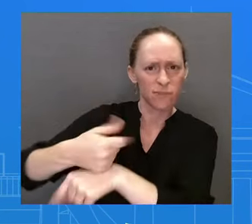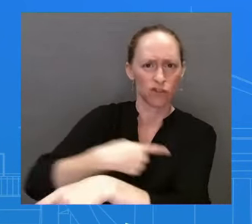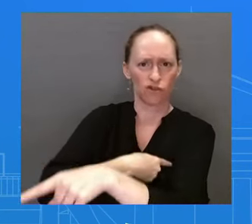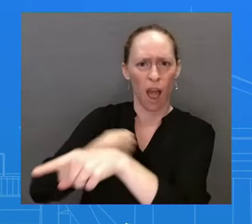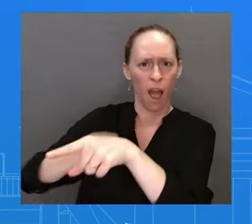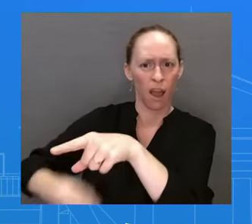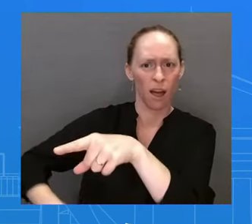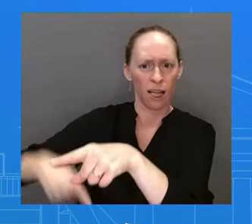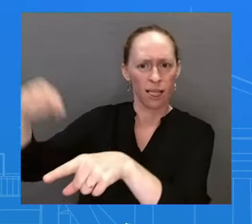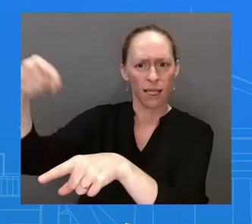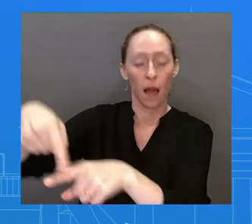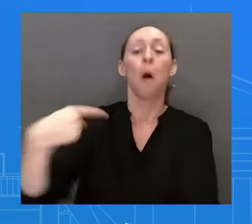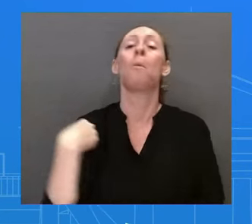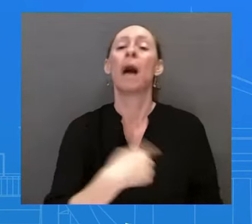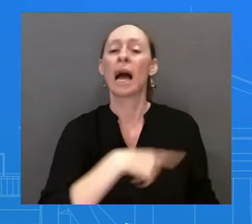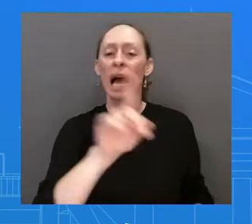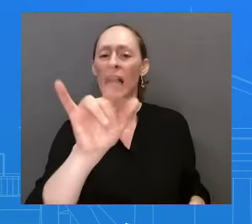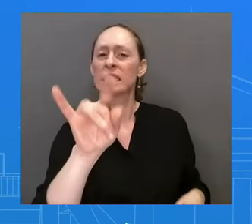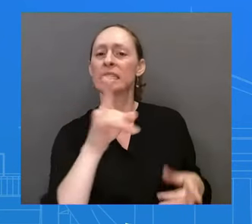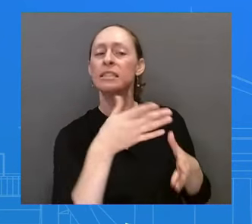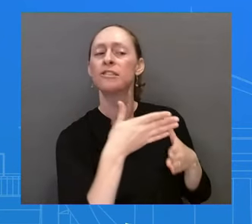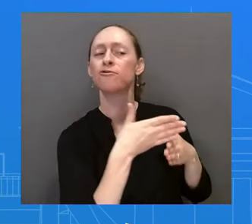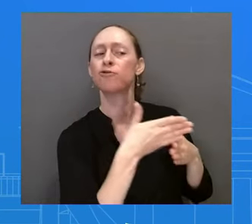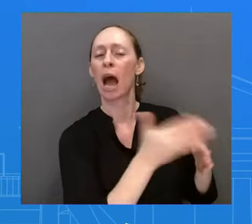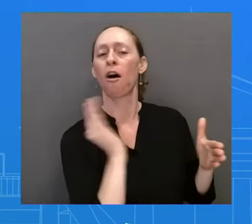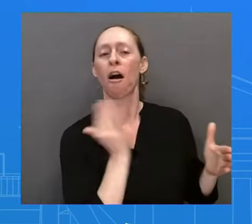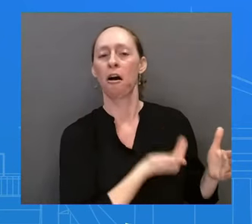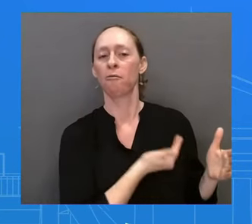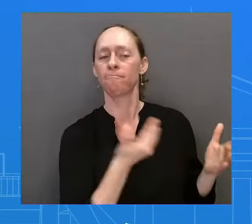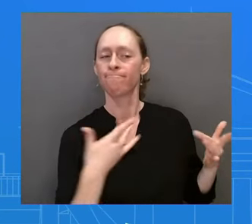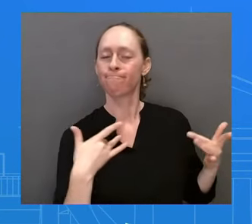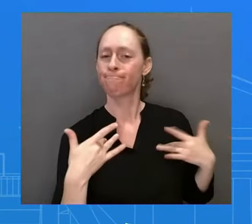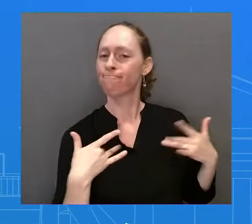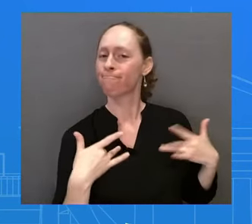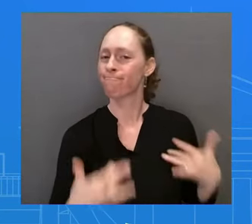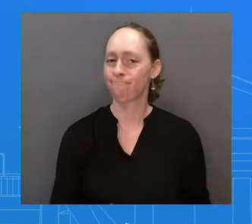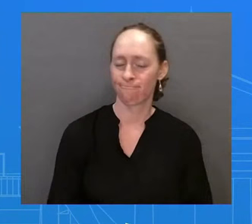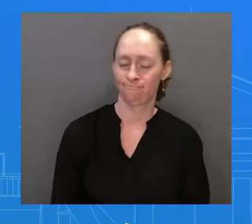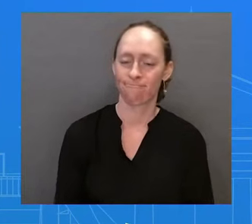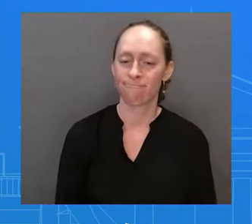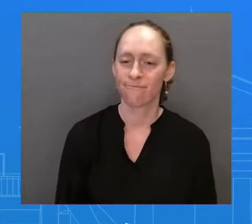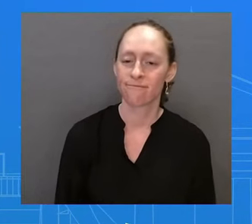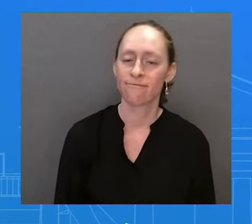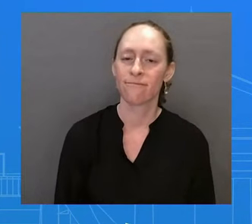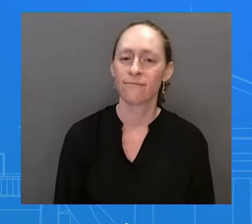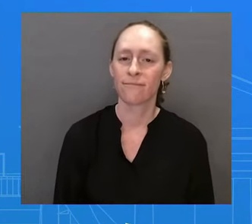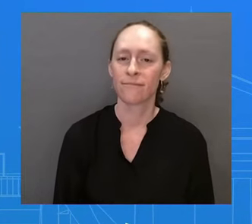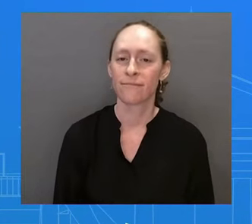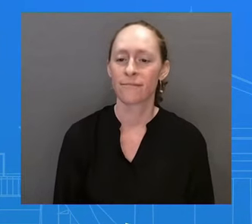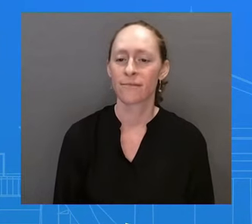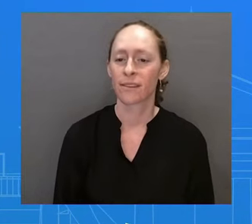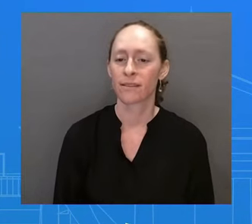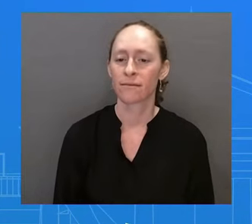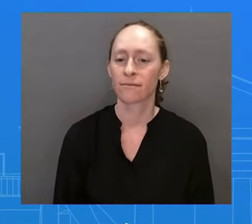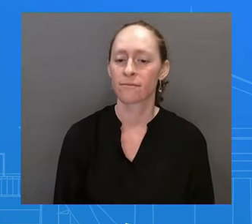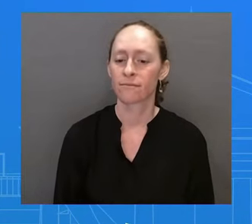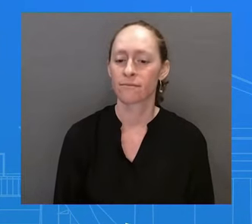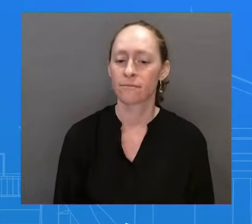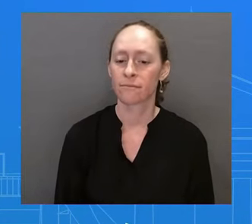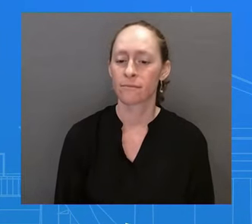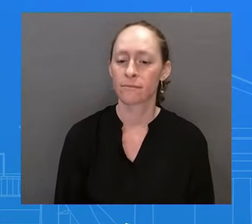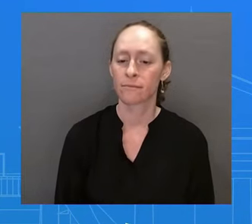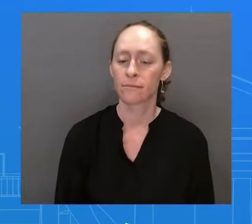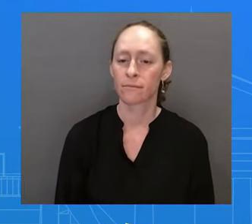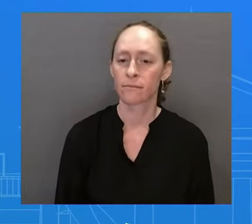on Colombia, do you have any comment on the ceasefire announced between the government and the ELN on Friday?